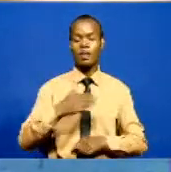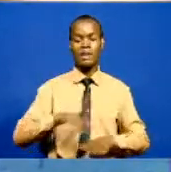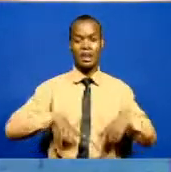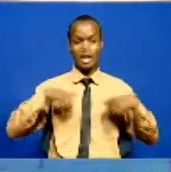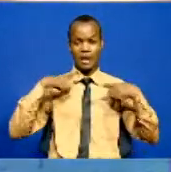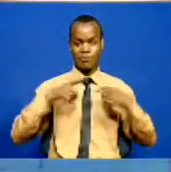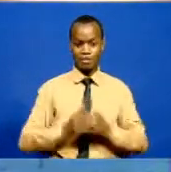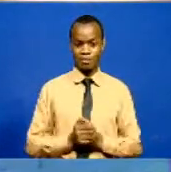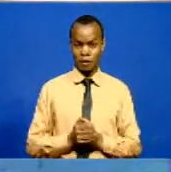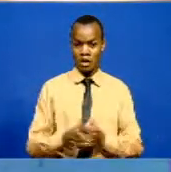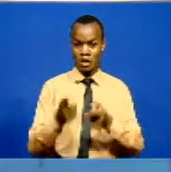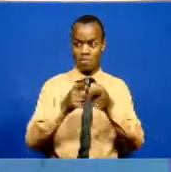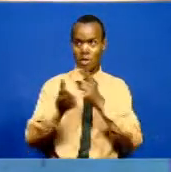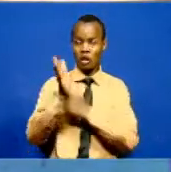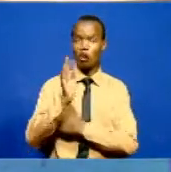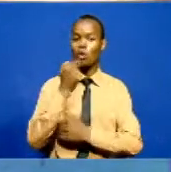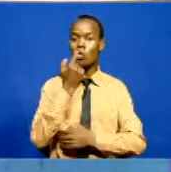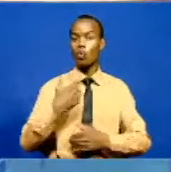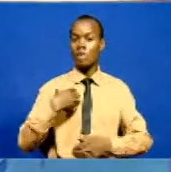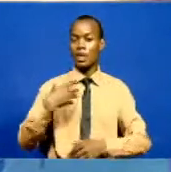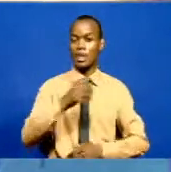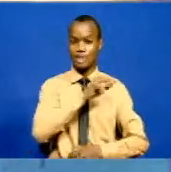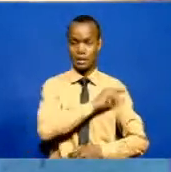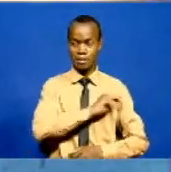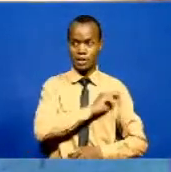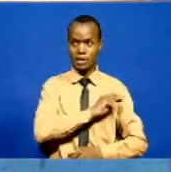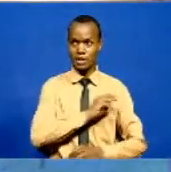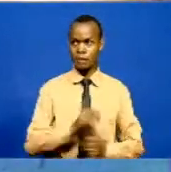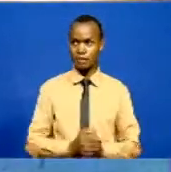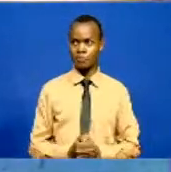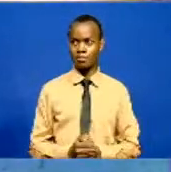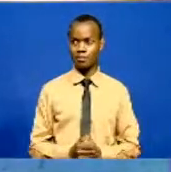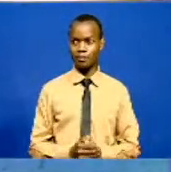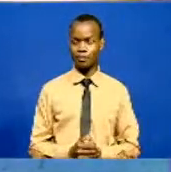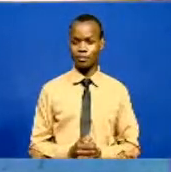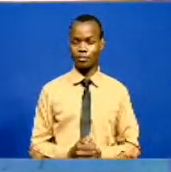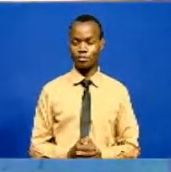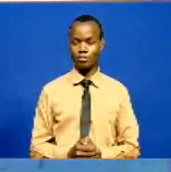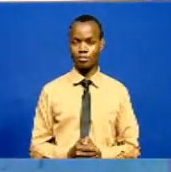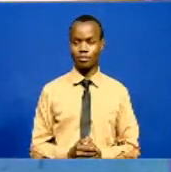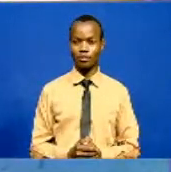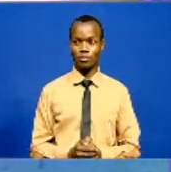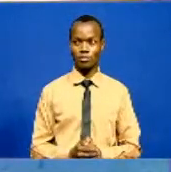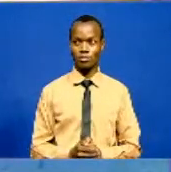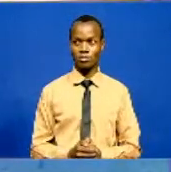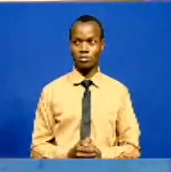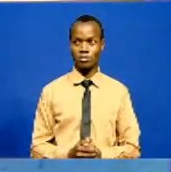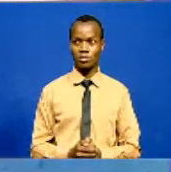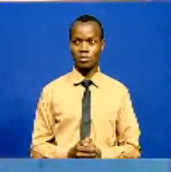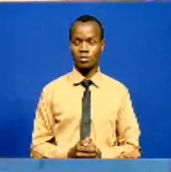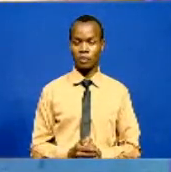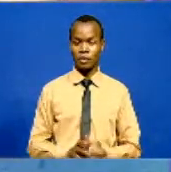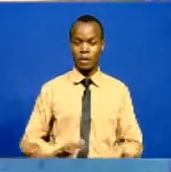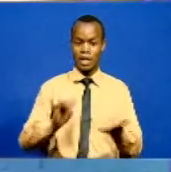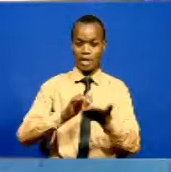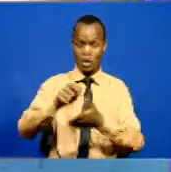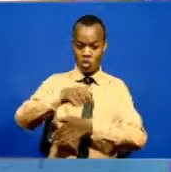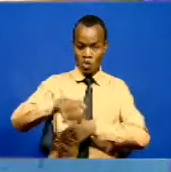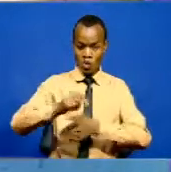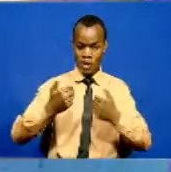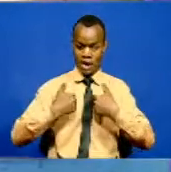who is rich in mercy. It is for this reason that we have come to this